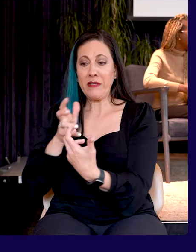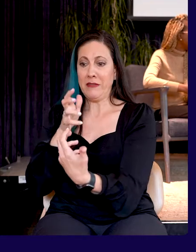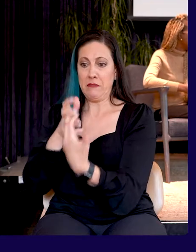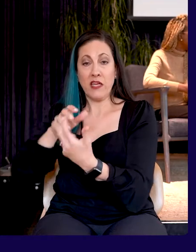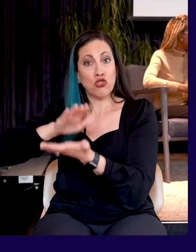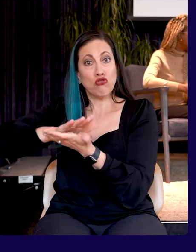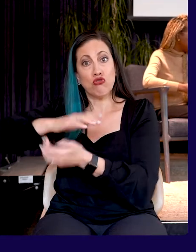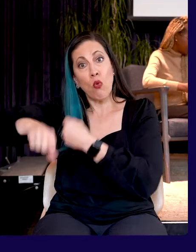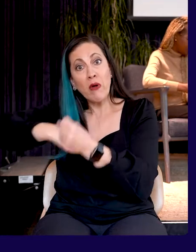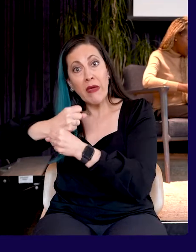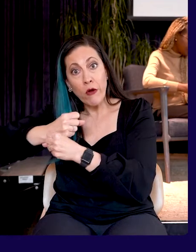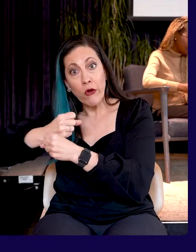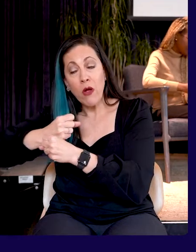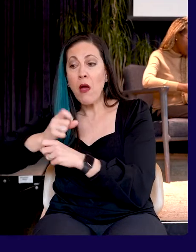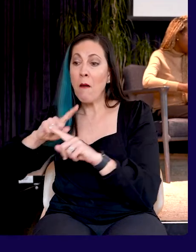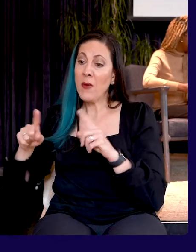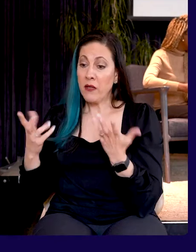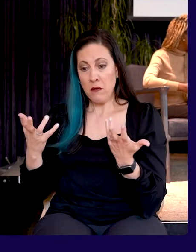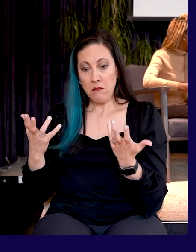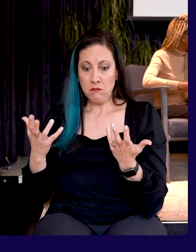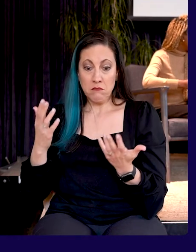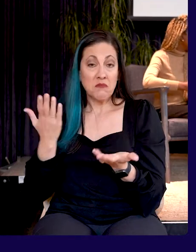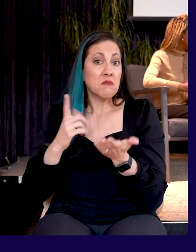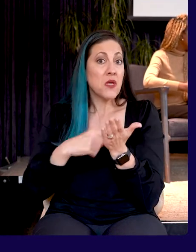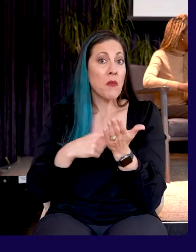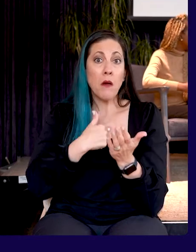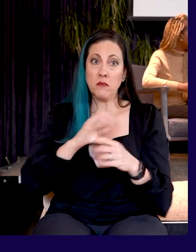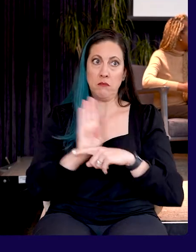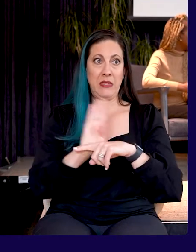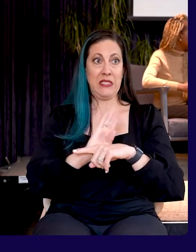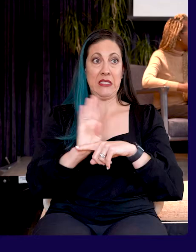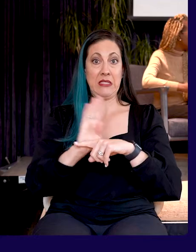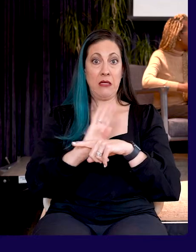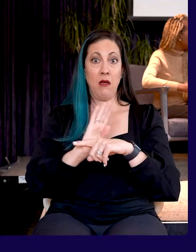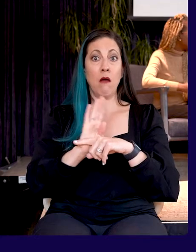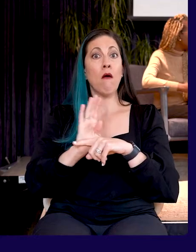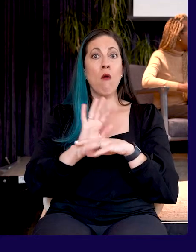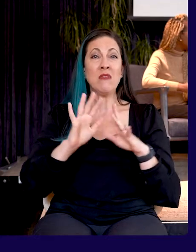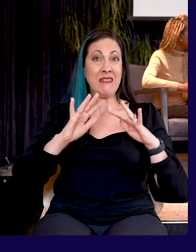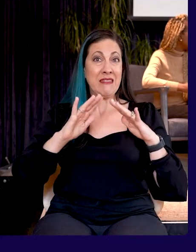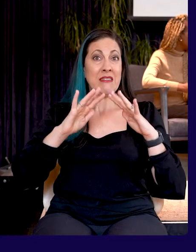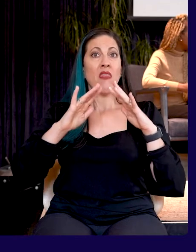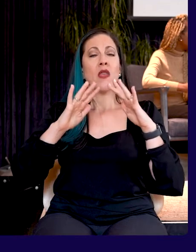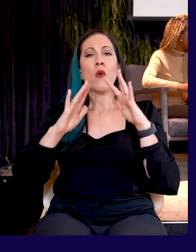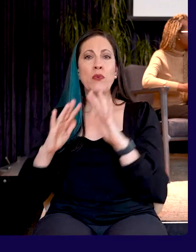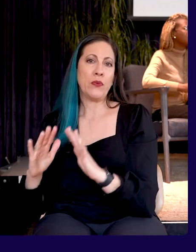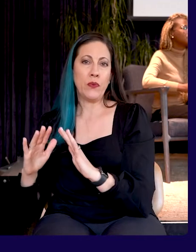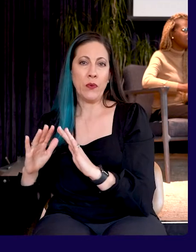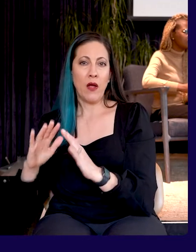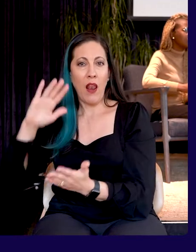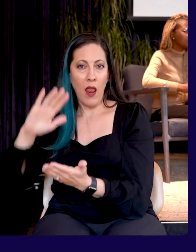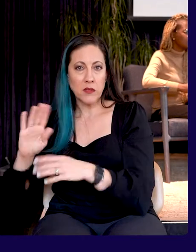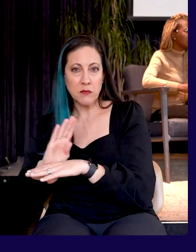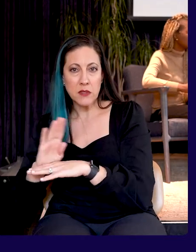like, okay, so I'm in a busy season right now, but then I'm going to go into a less busy, a more restorative season. Because